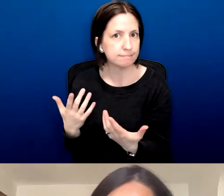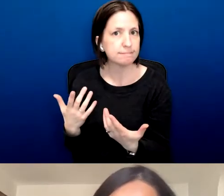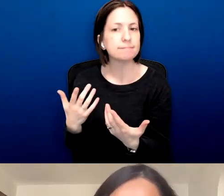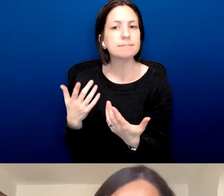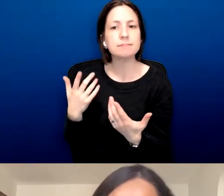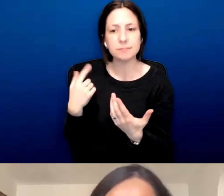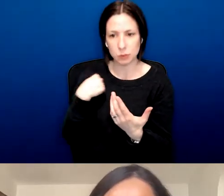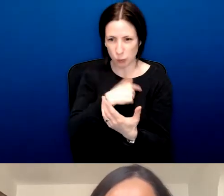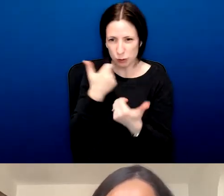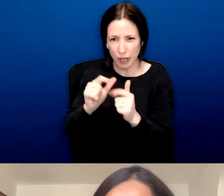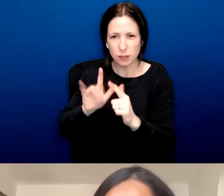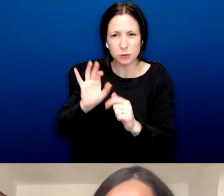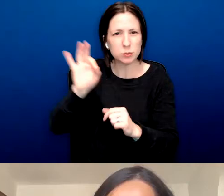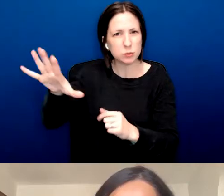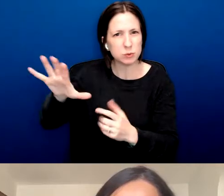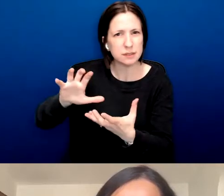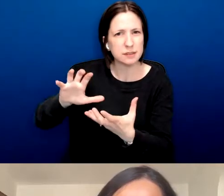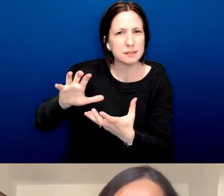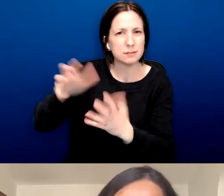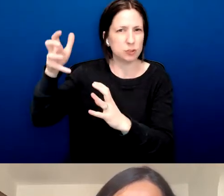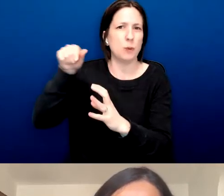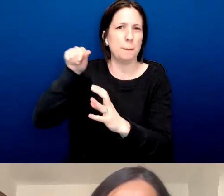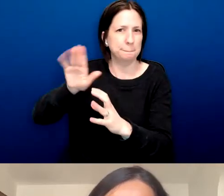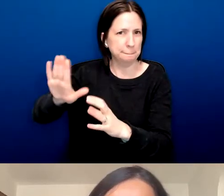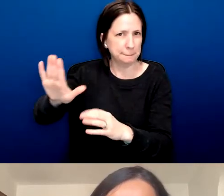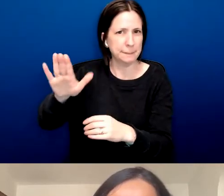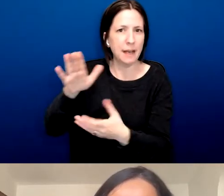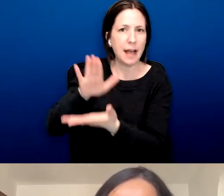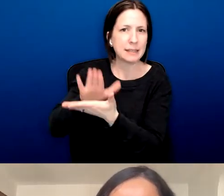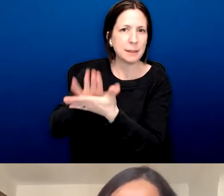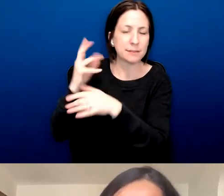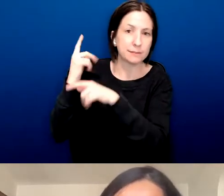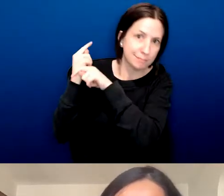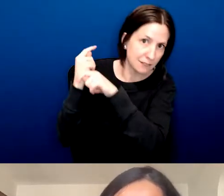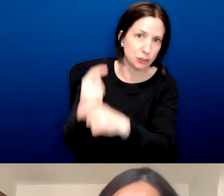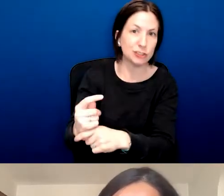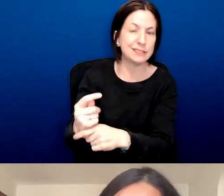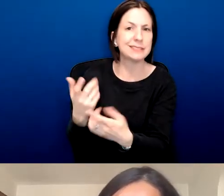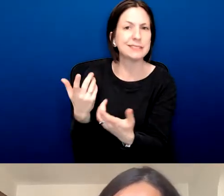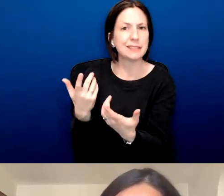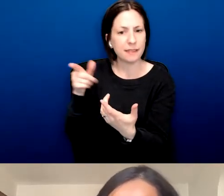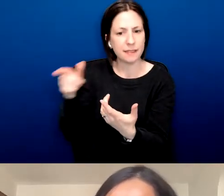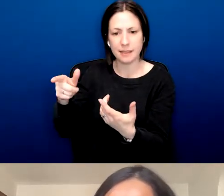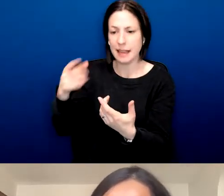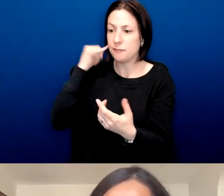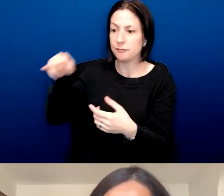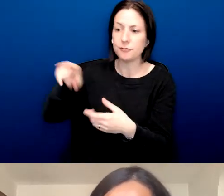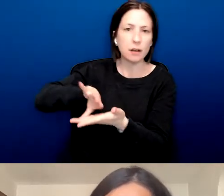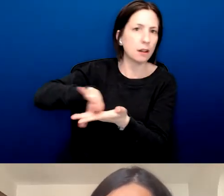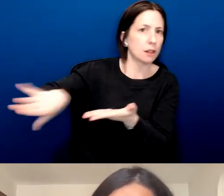of disrupting these academic conventions. We've tried disrupting academic conventions that discourage collaborative work,